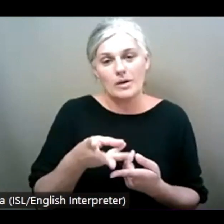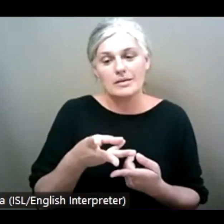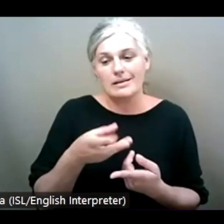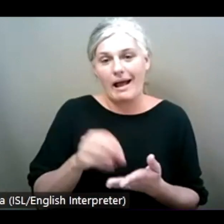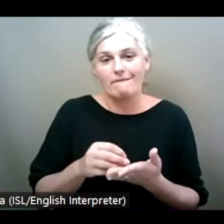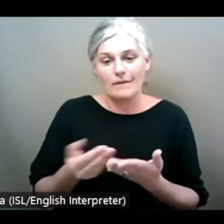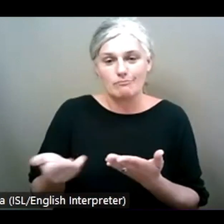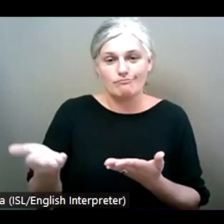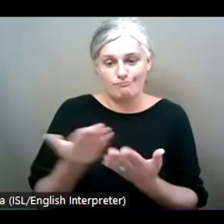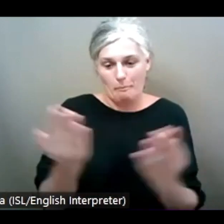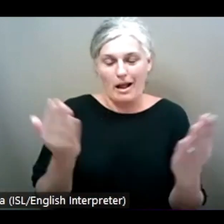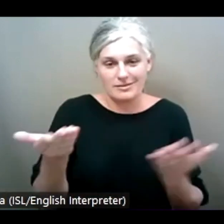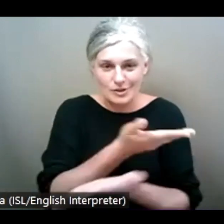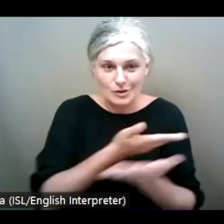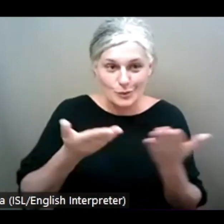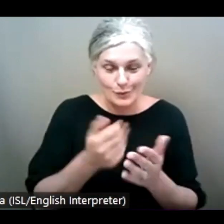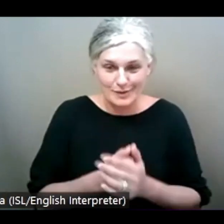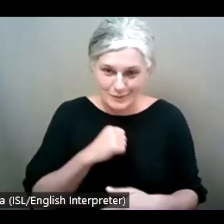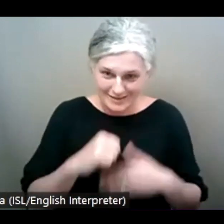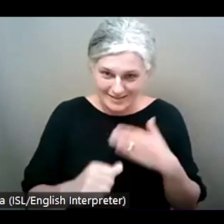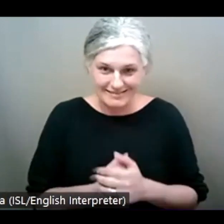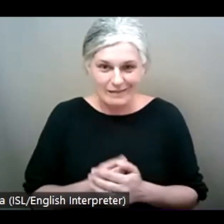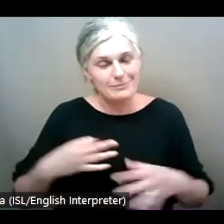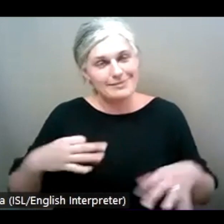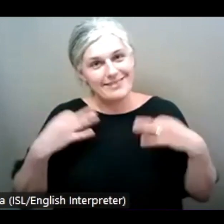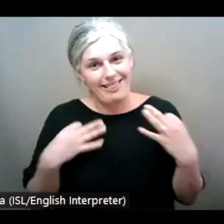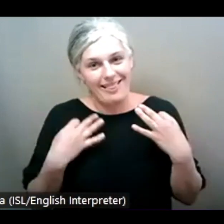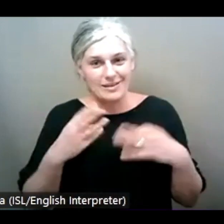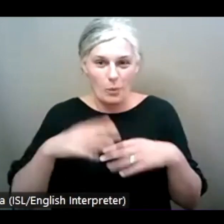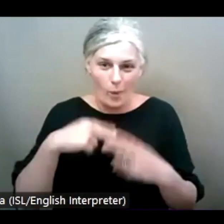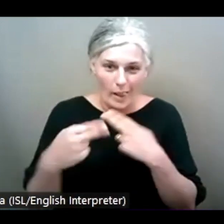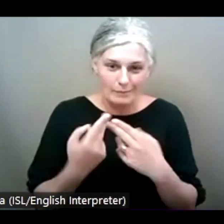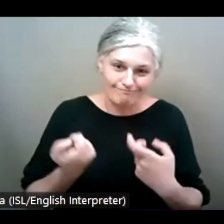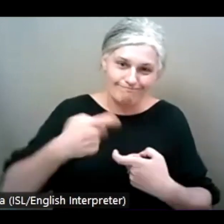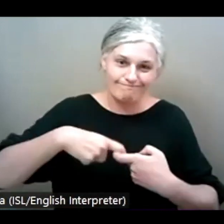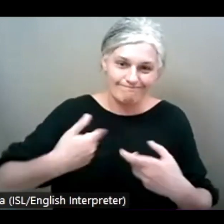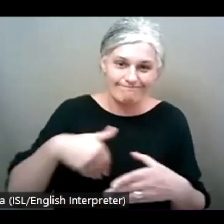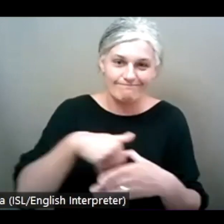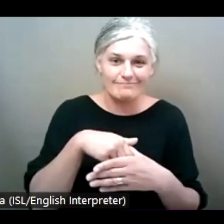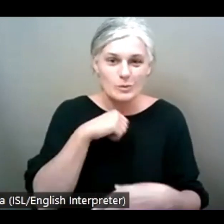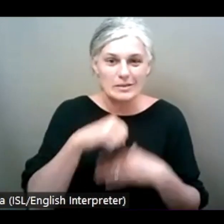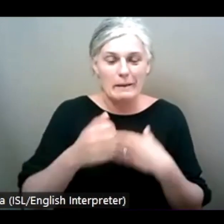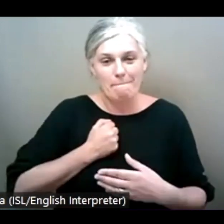discussion. So on that panel, I'm delighted to be joined by